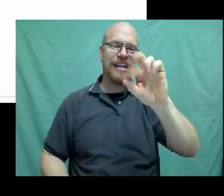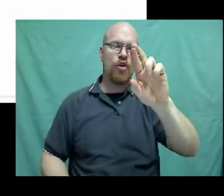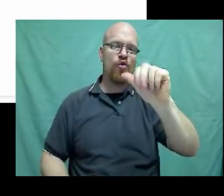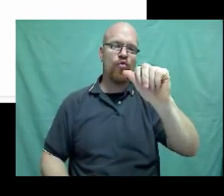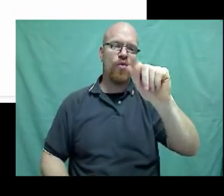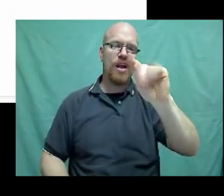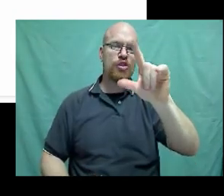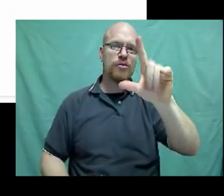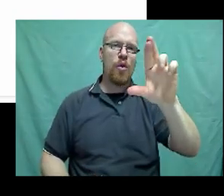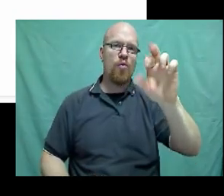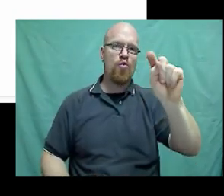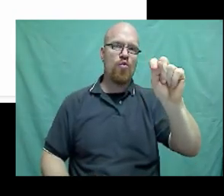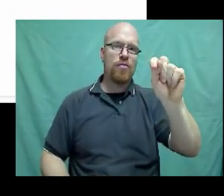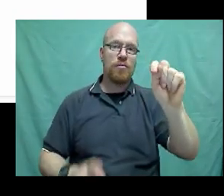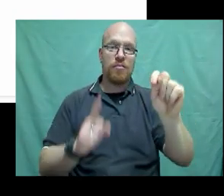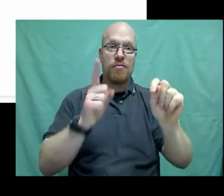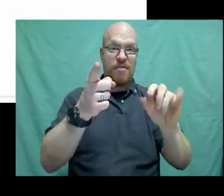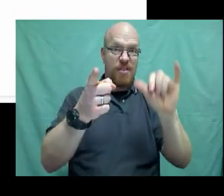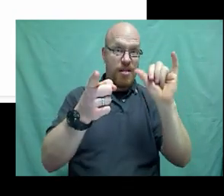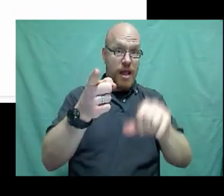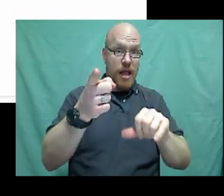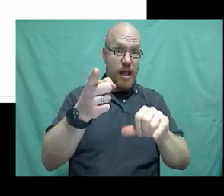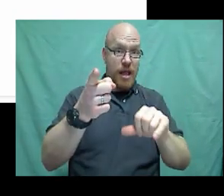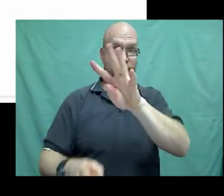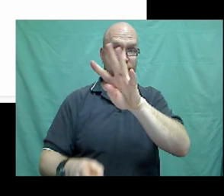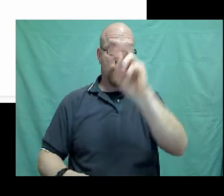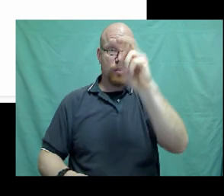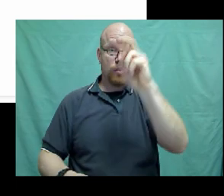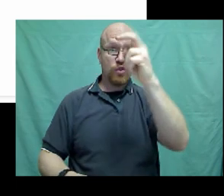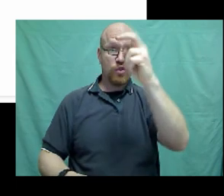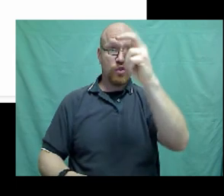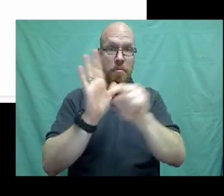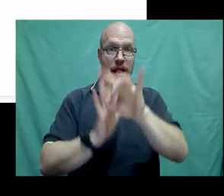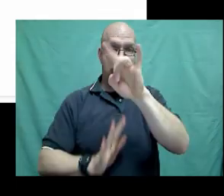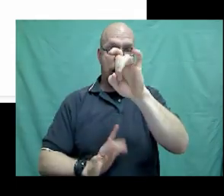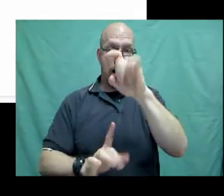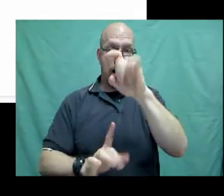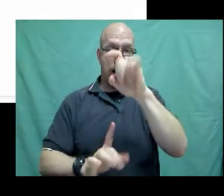our answer. It's an irrational answer.